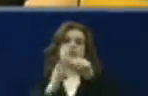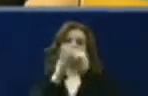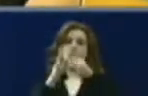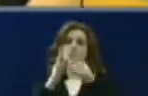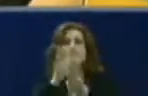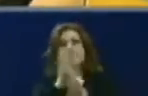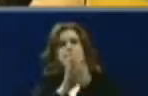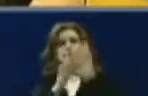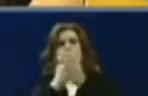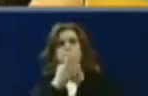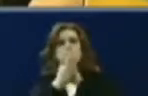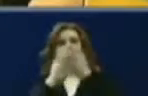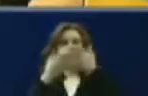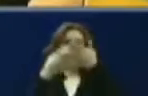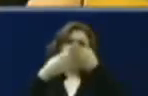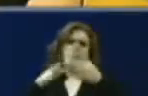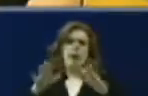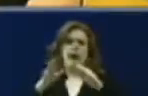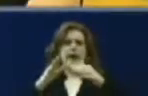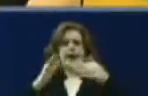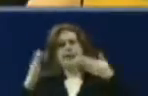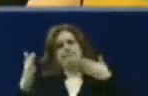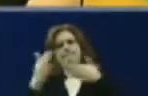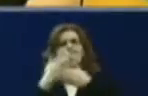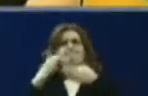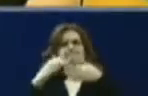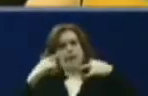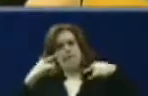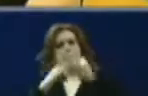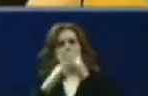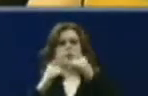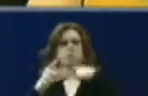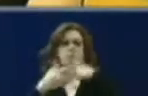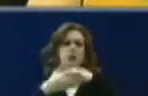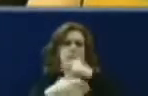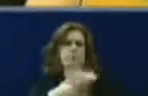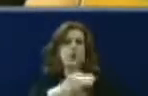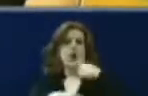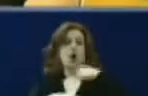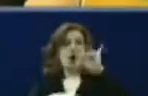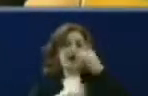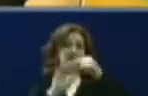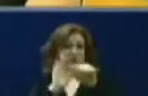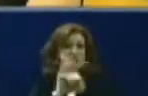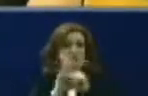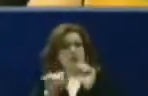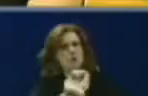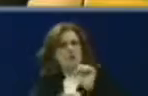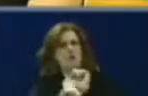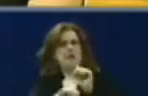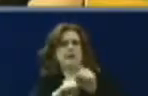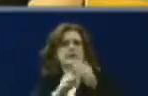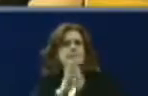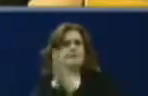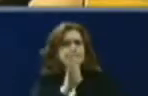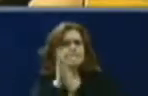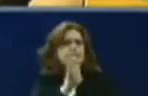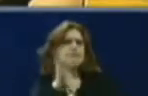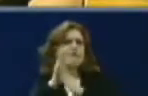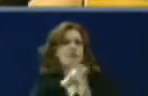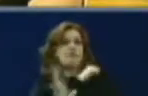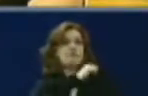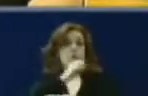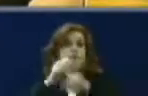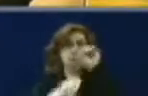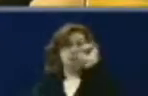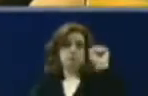school-wide anti-bullying programs. This year, our eighth graders are working with the Lead Defeat Initiative for our fall semester